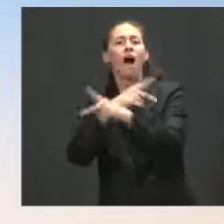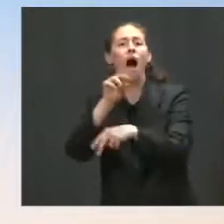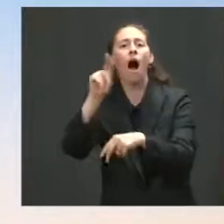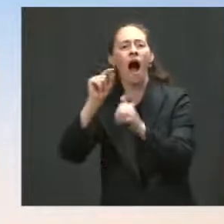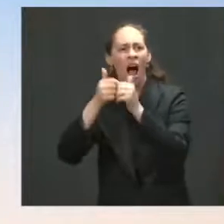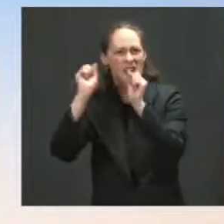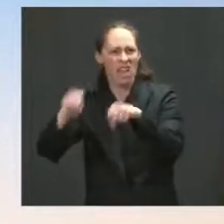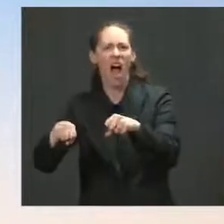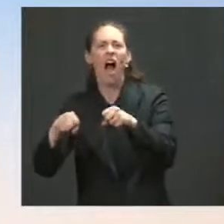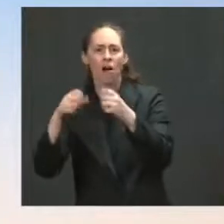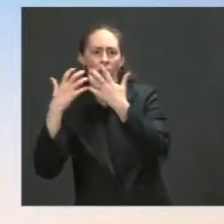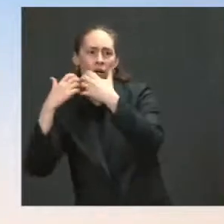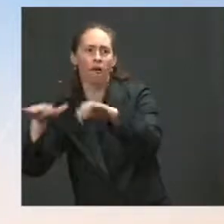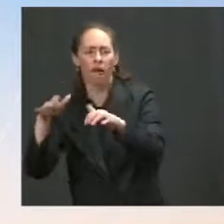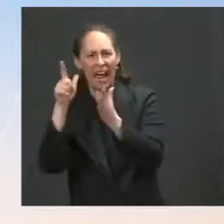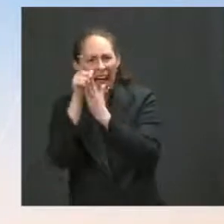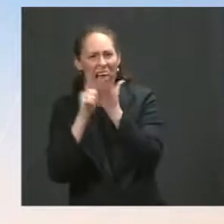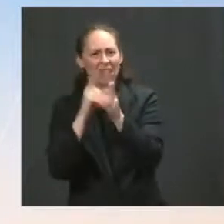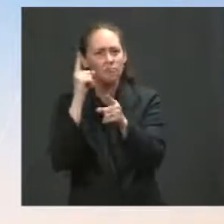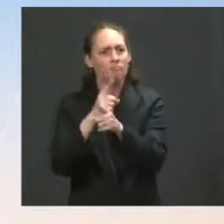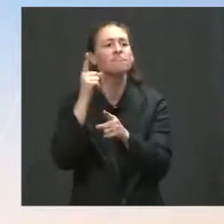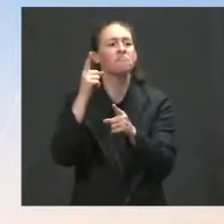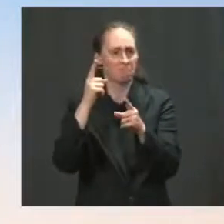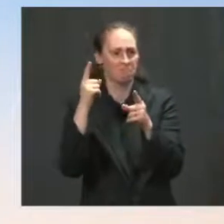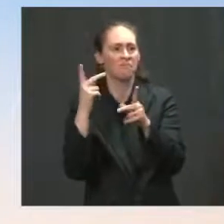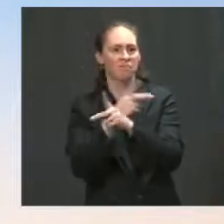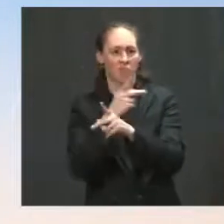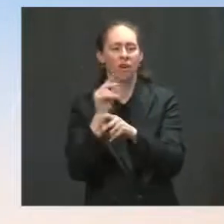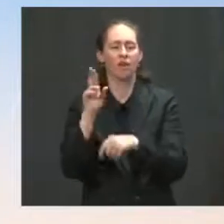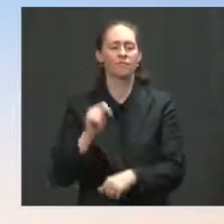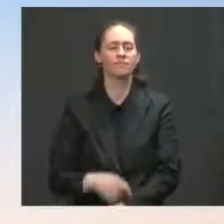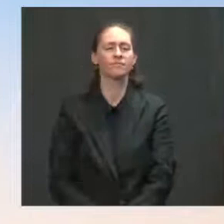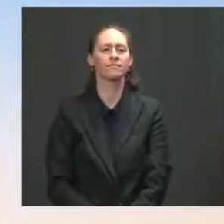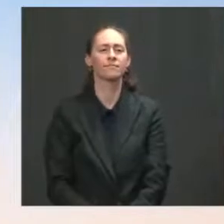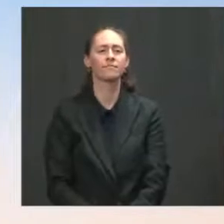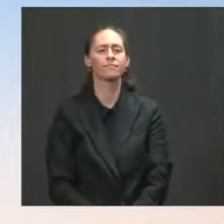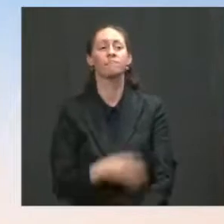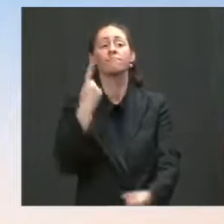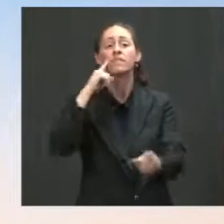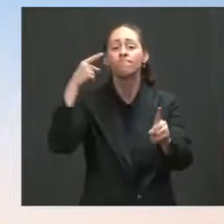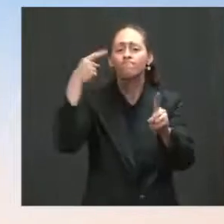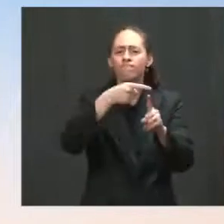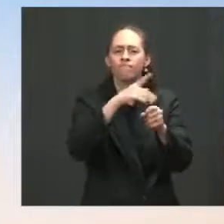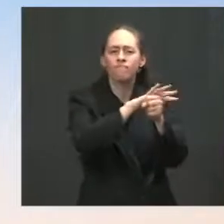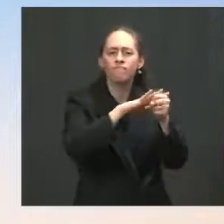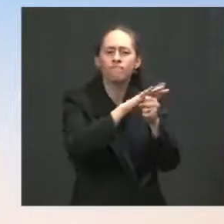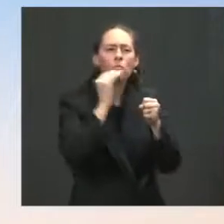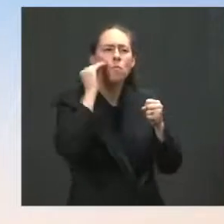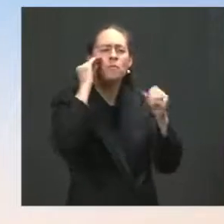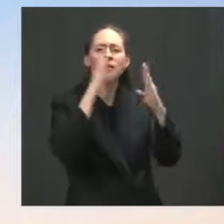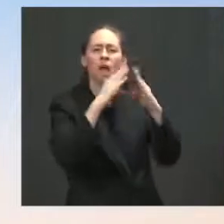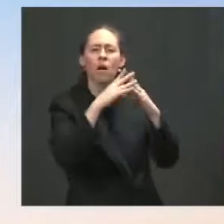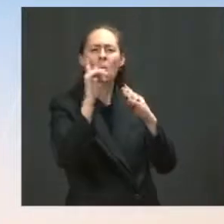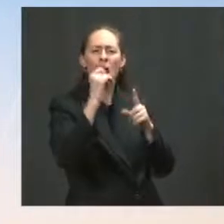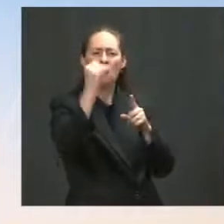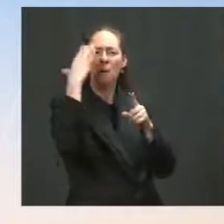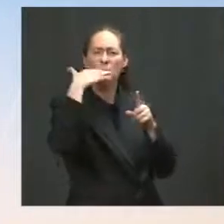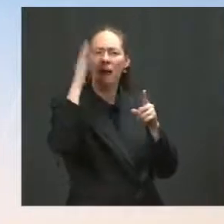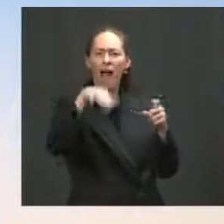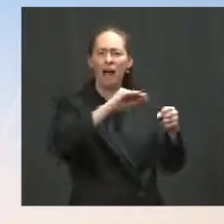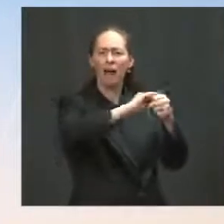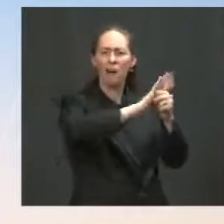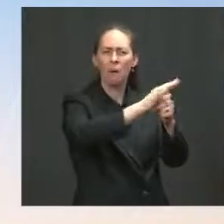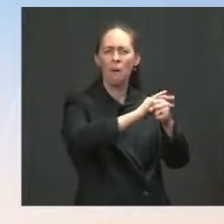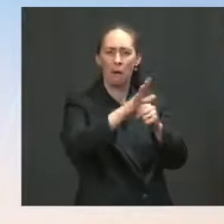targeted eviction moratorium that would just focus on counties with higher rates of COVID spread. So I'm trying to just pinpoint what